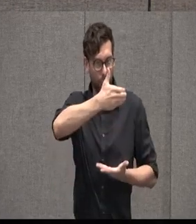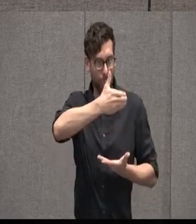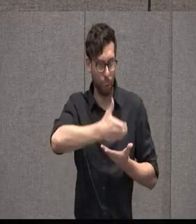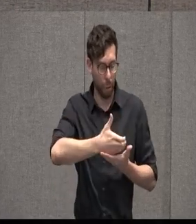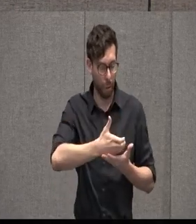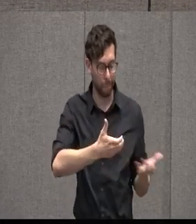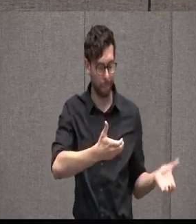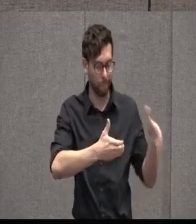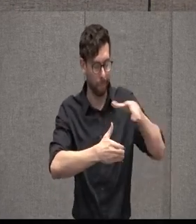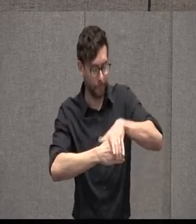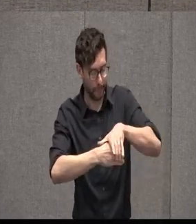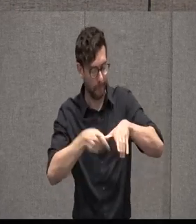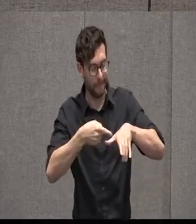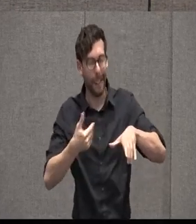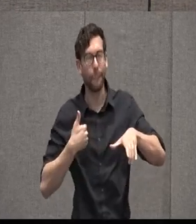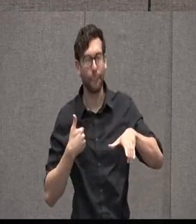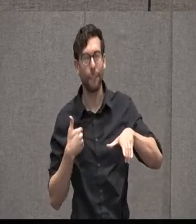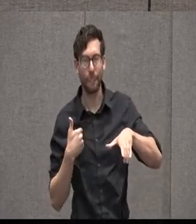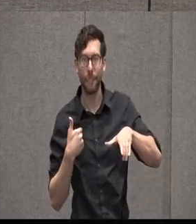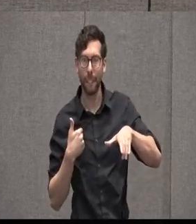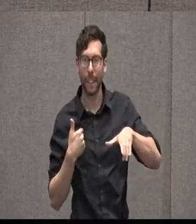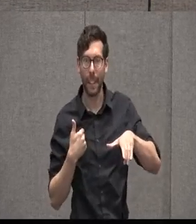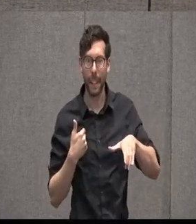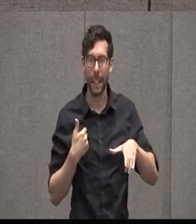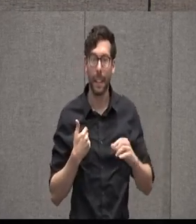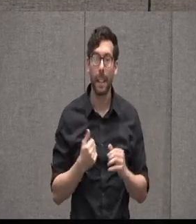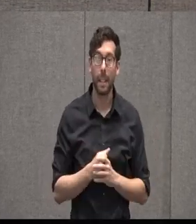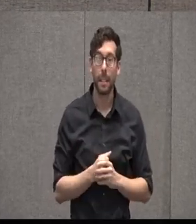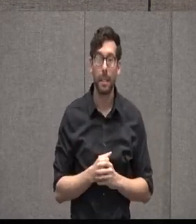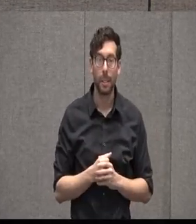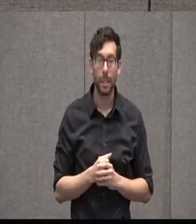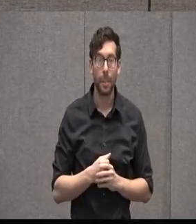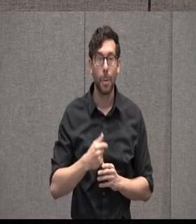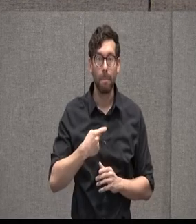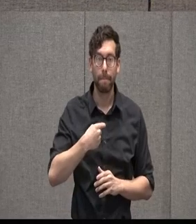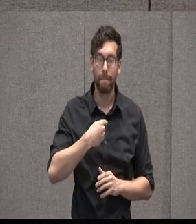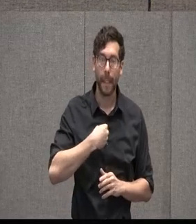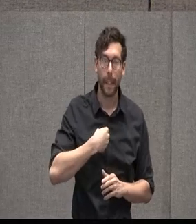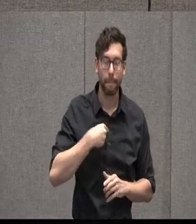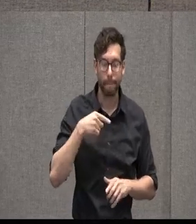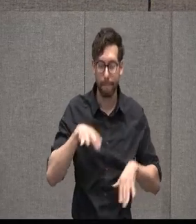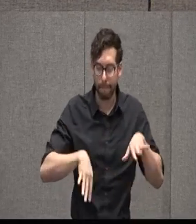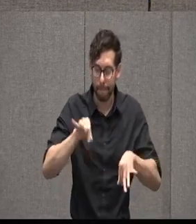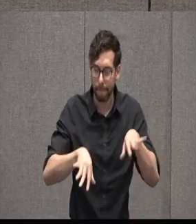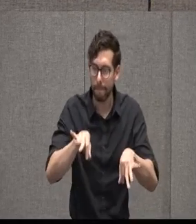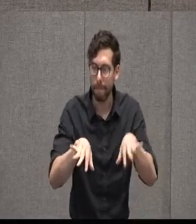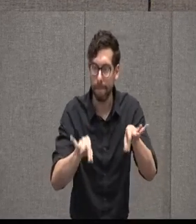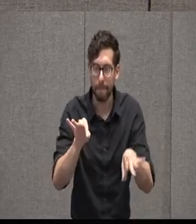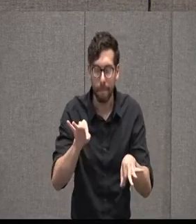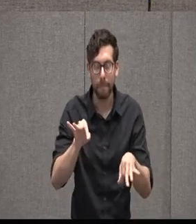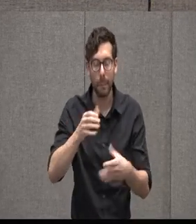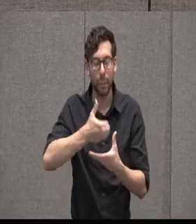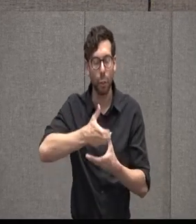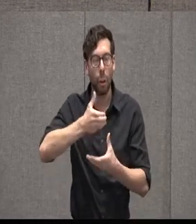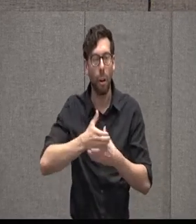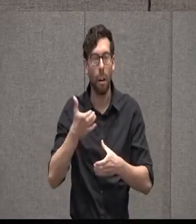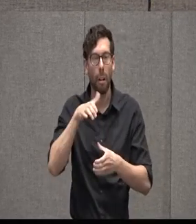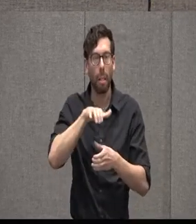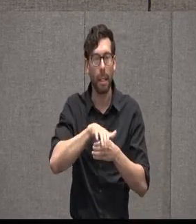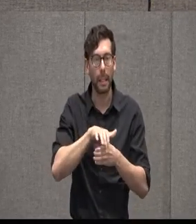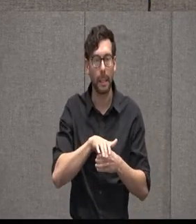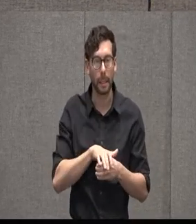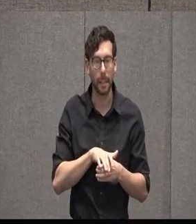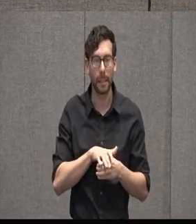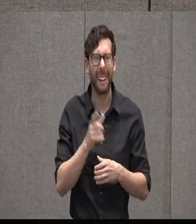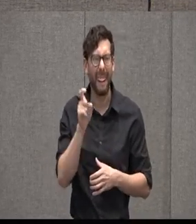this. So I found the lids to those jars. I found some other lids. I had to go